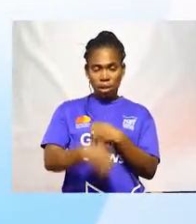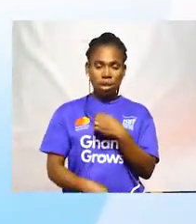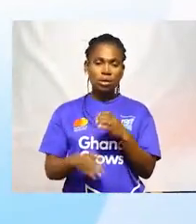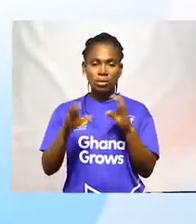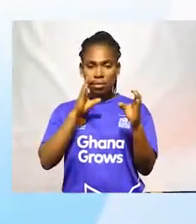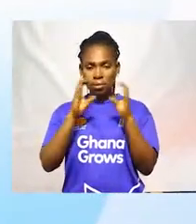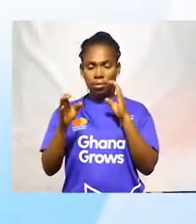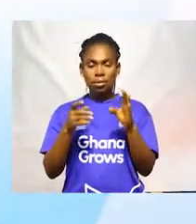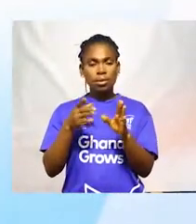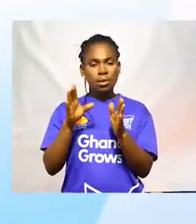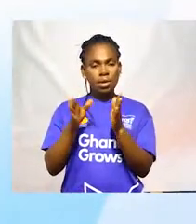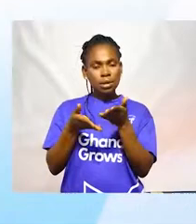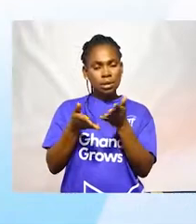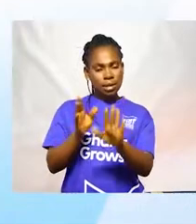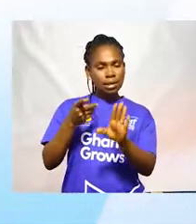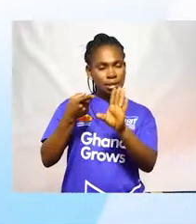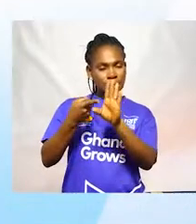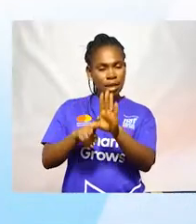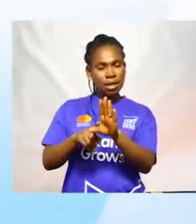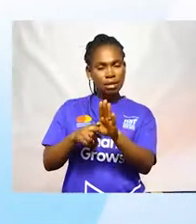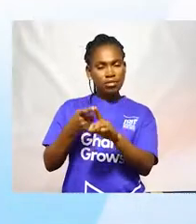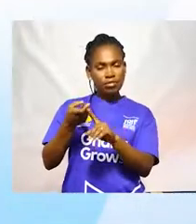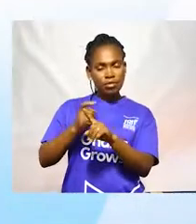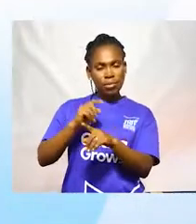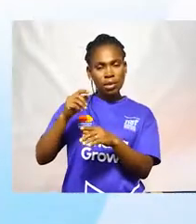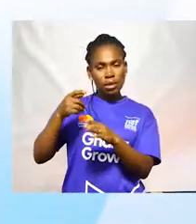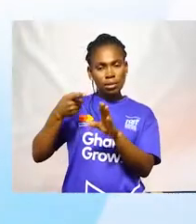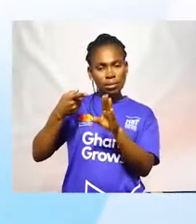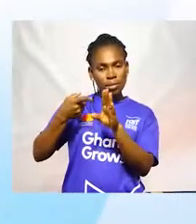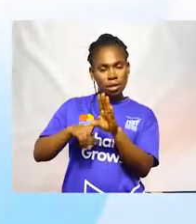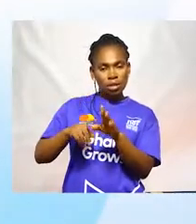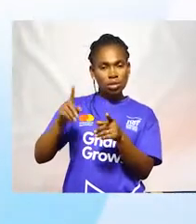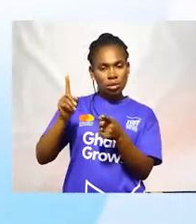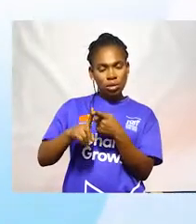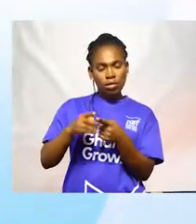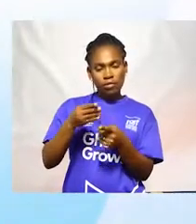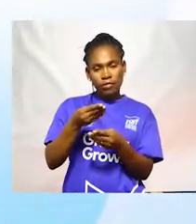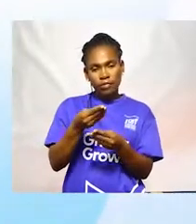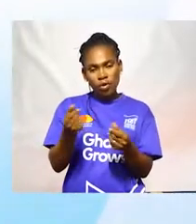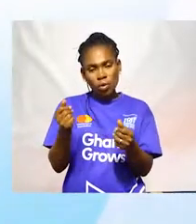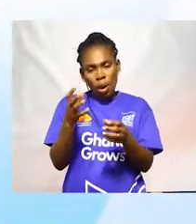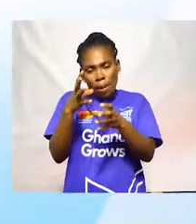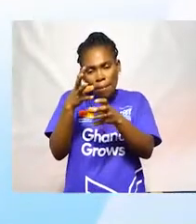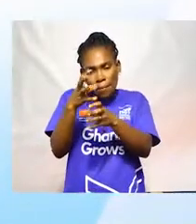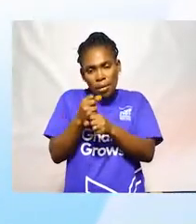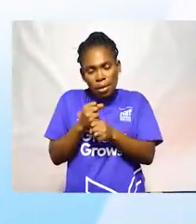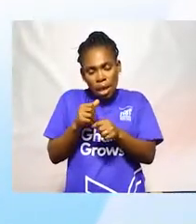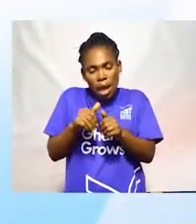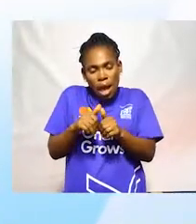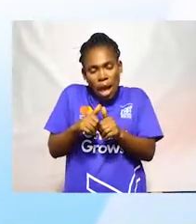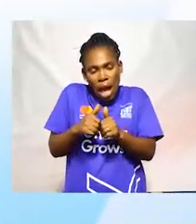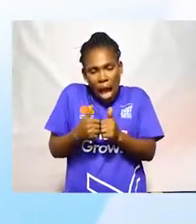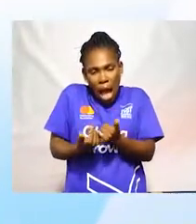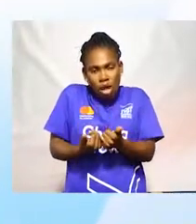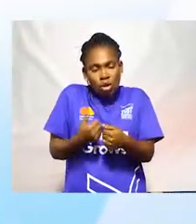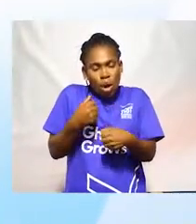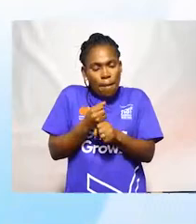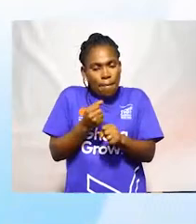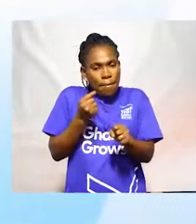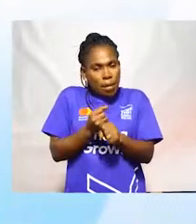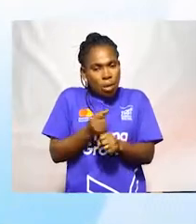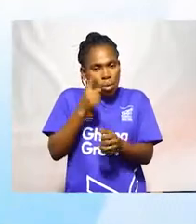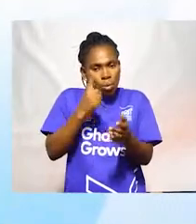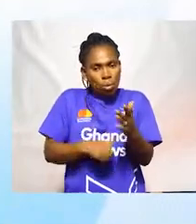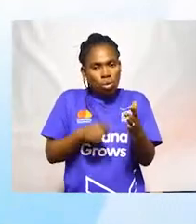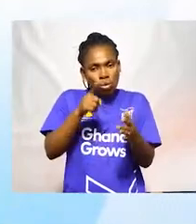well, let's start from the beginnings and give us a couple of minutes summary of how to navigate yourself from what you